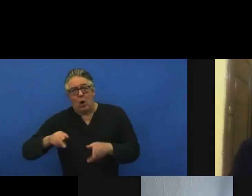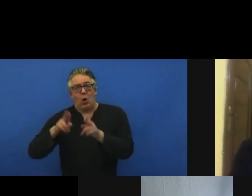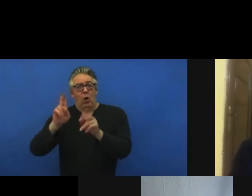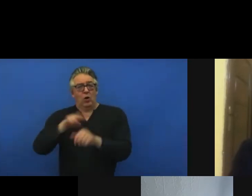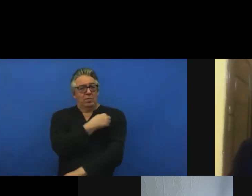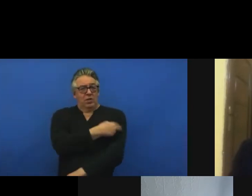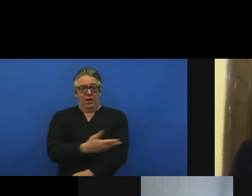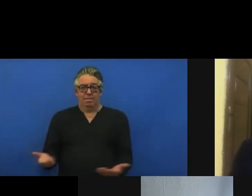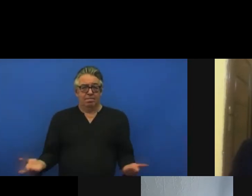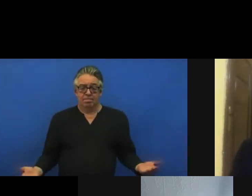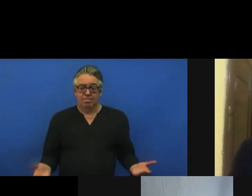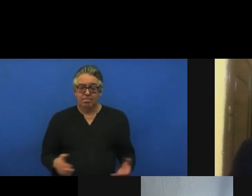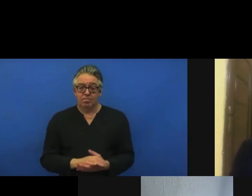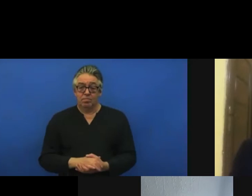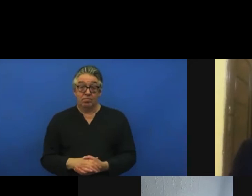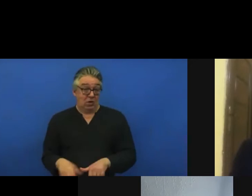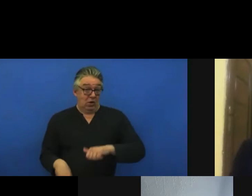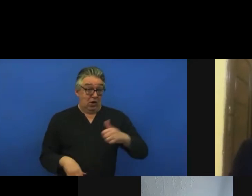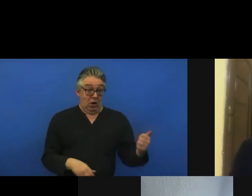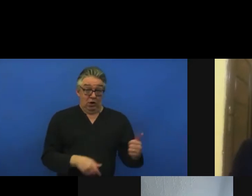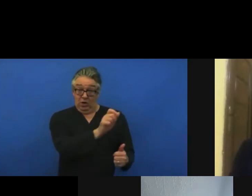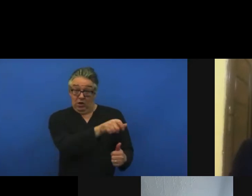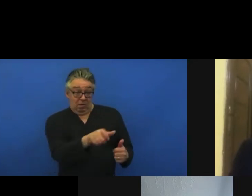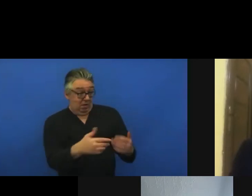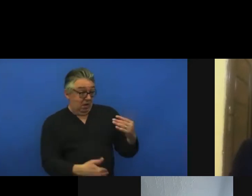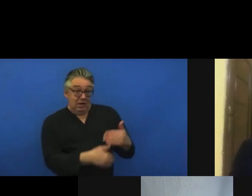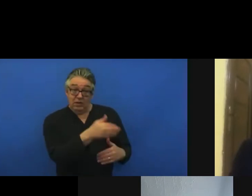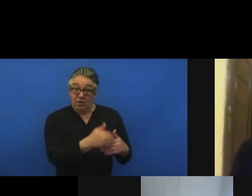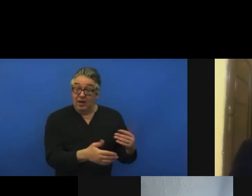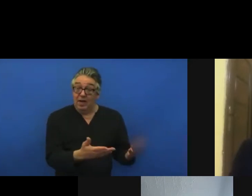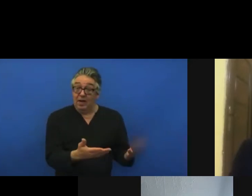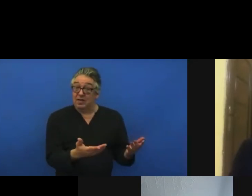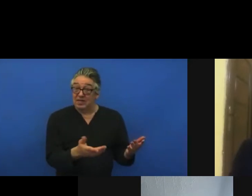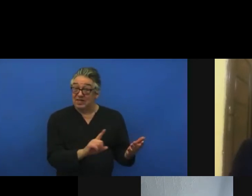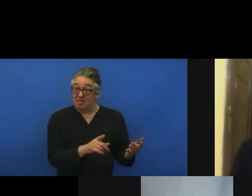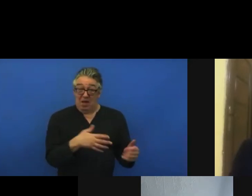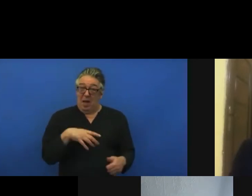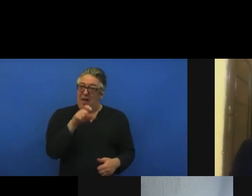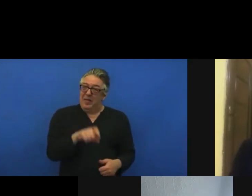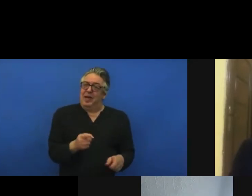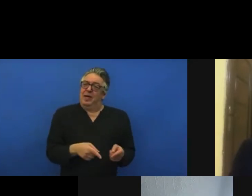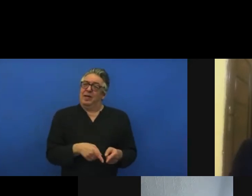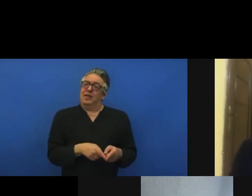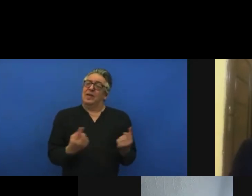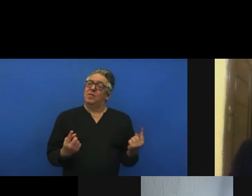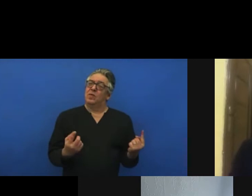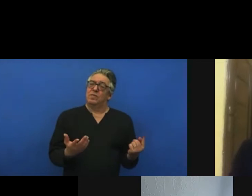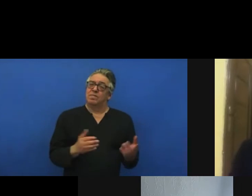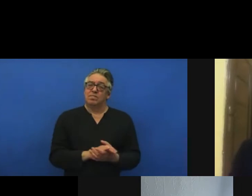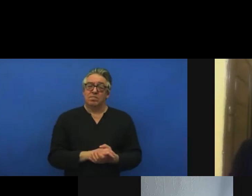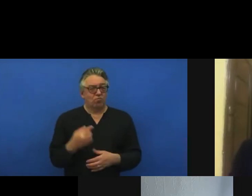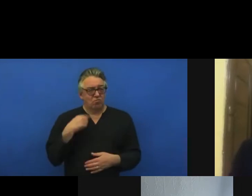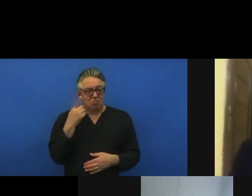Because other people with disability would also have other types of needs. So we can organize